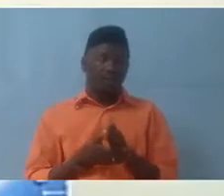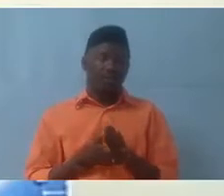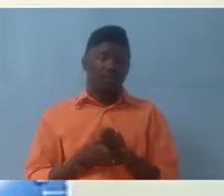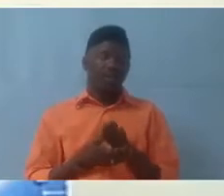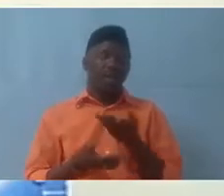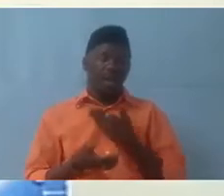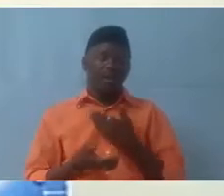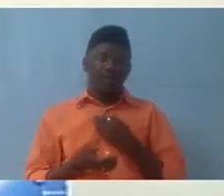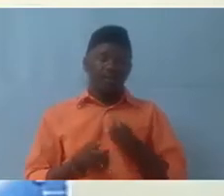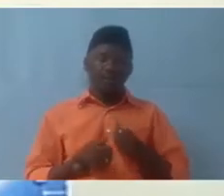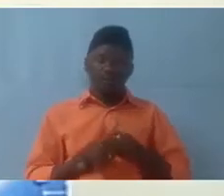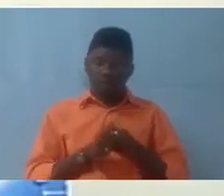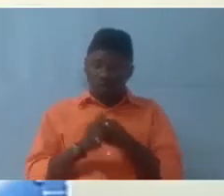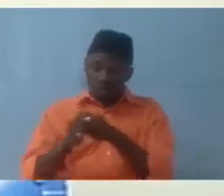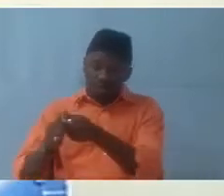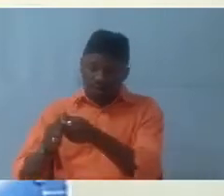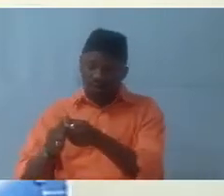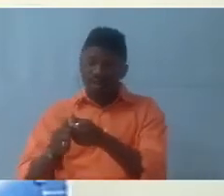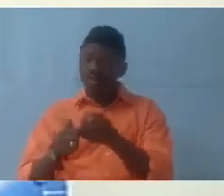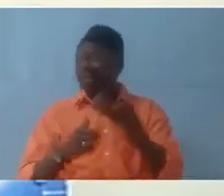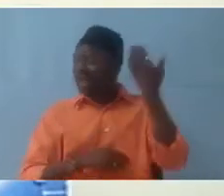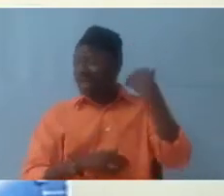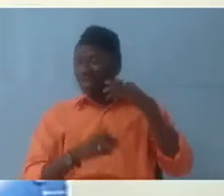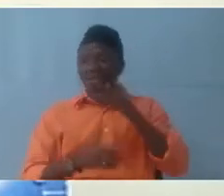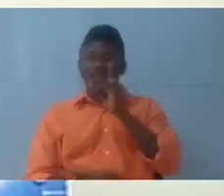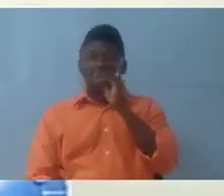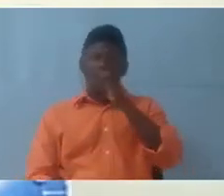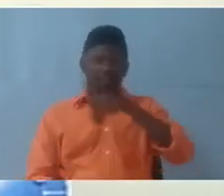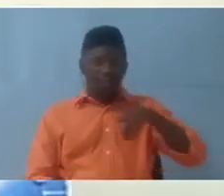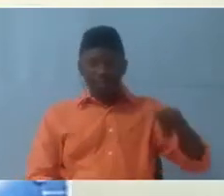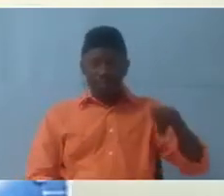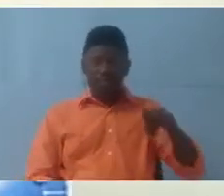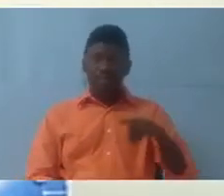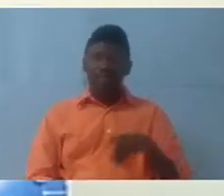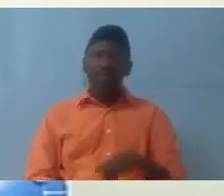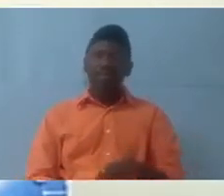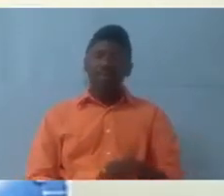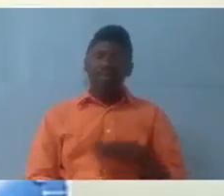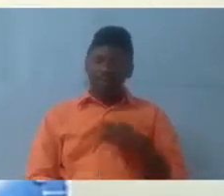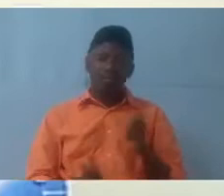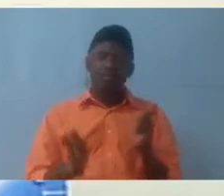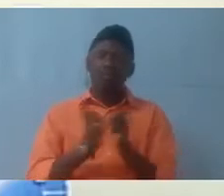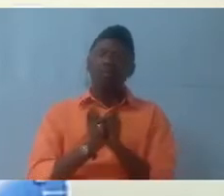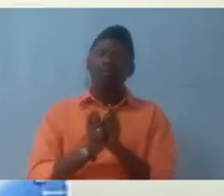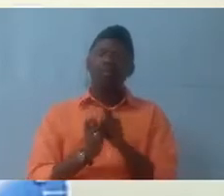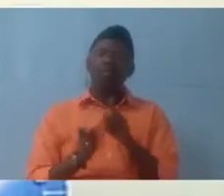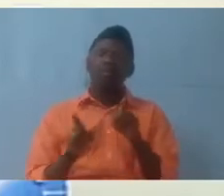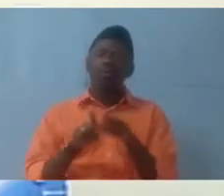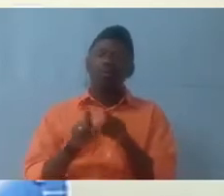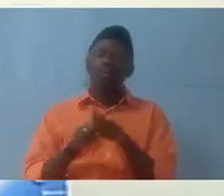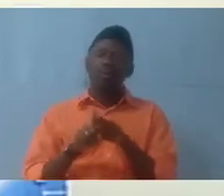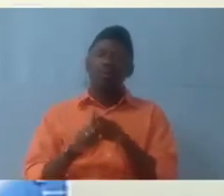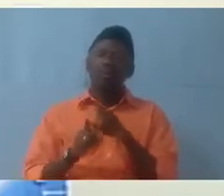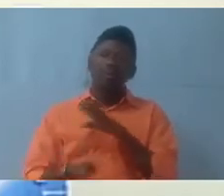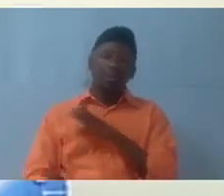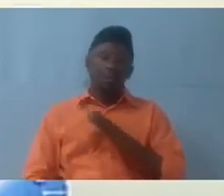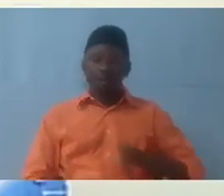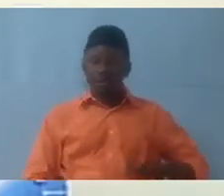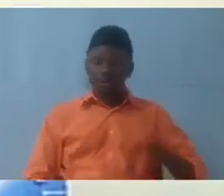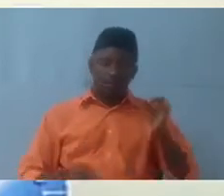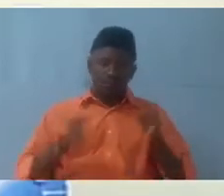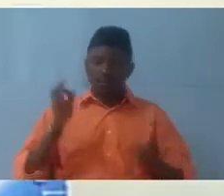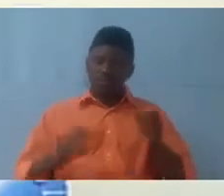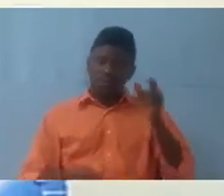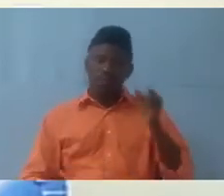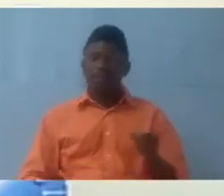he even had to accompany the then DPP who's back on to a meeting with the Chief Justice.